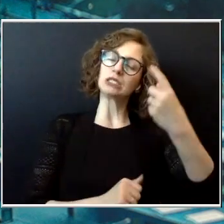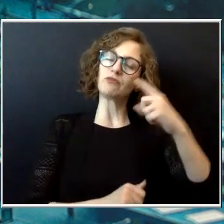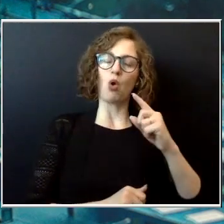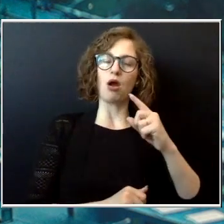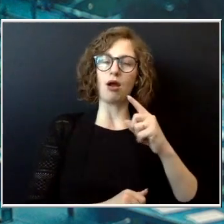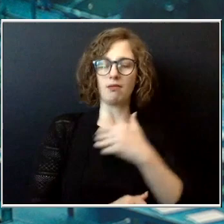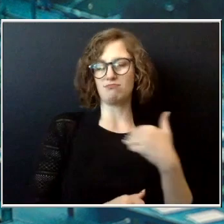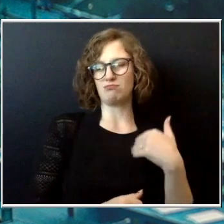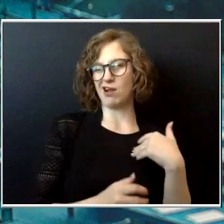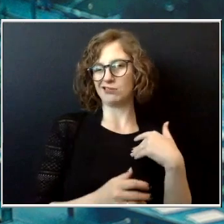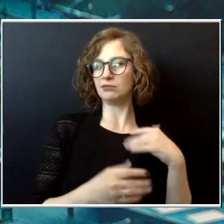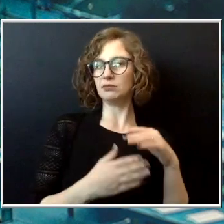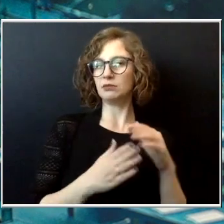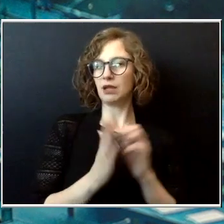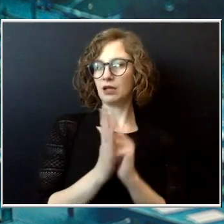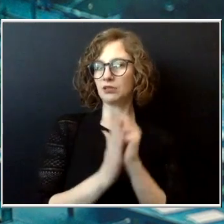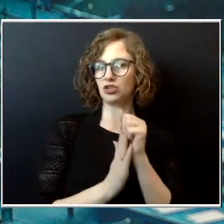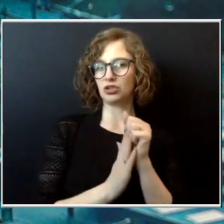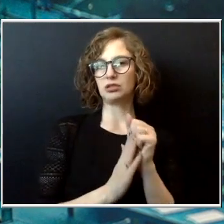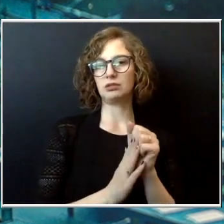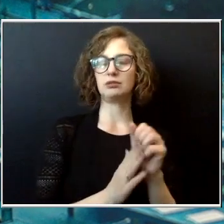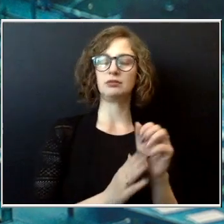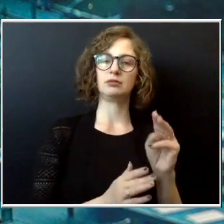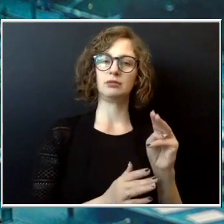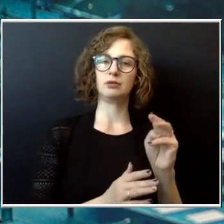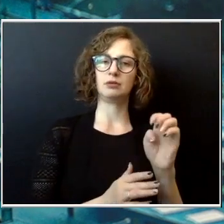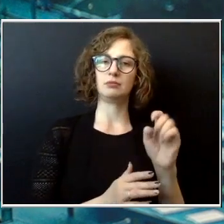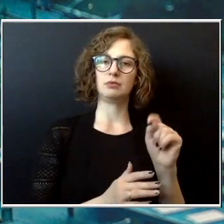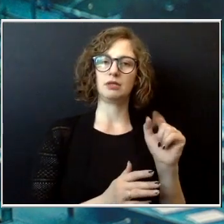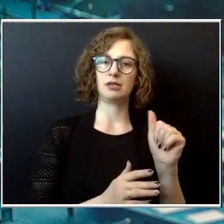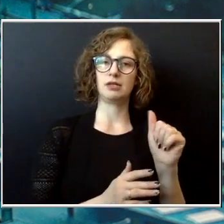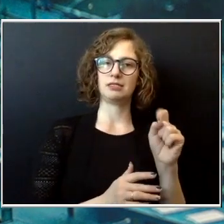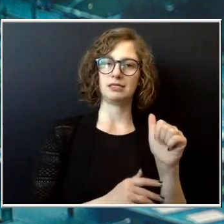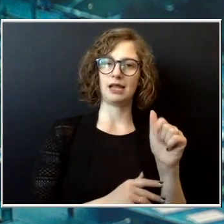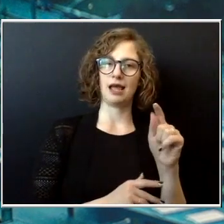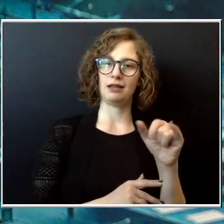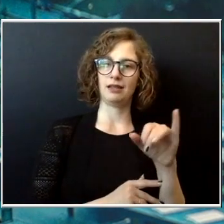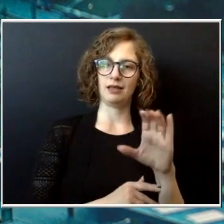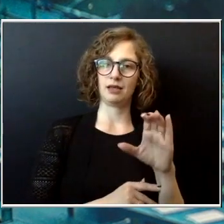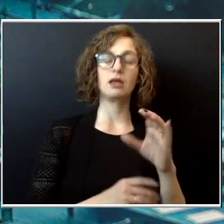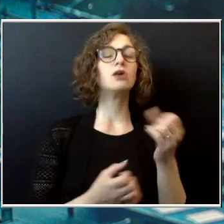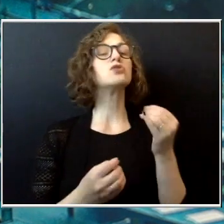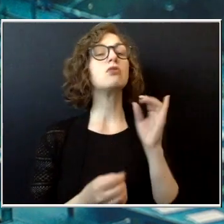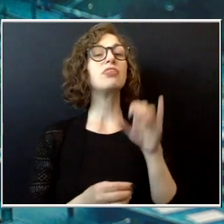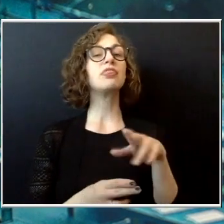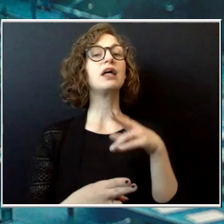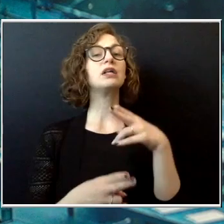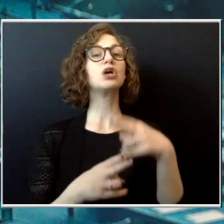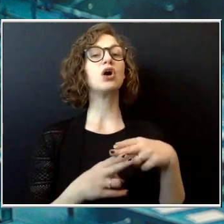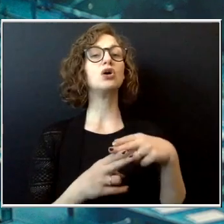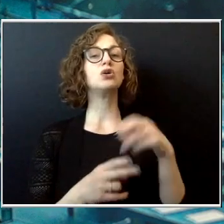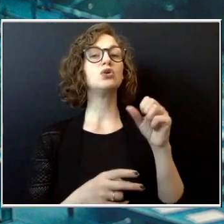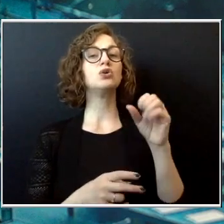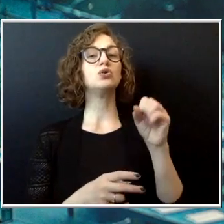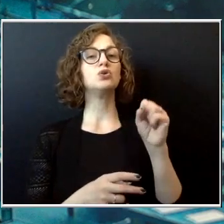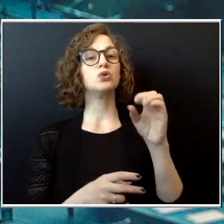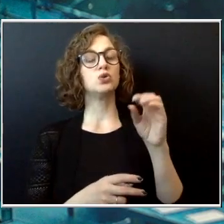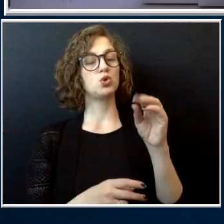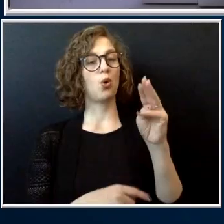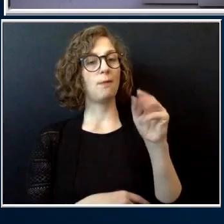so somatic testing is what we call it, has become really critical to tailoring our therapy for patients with breast cancer.